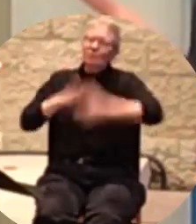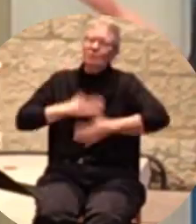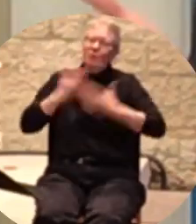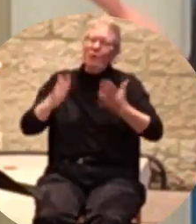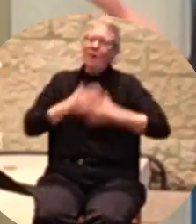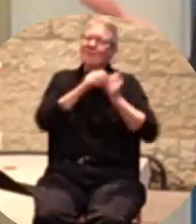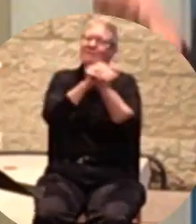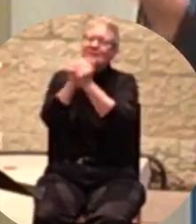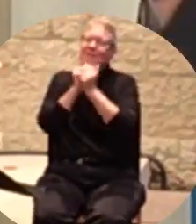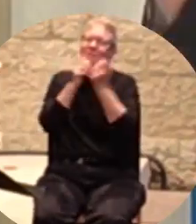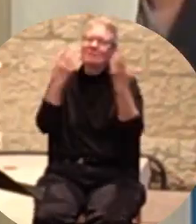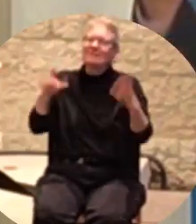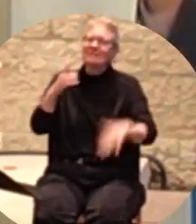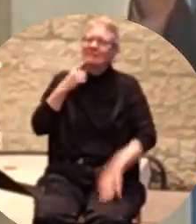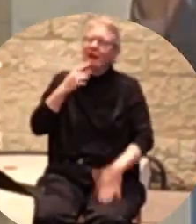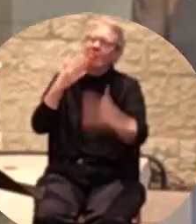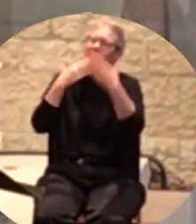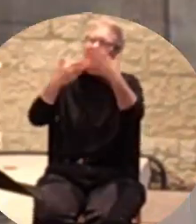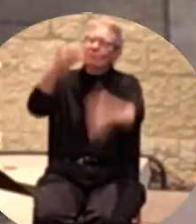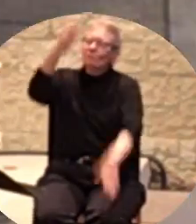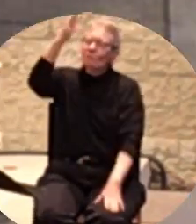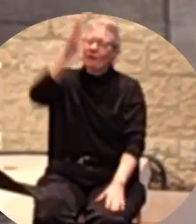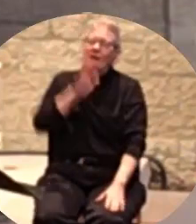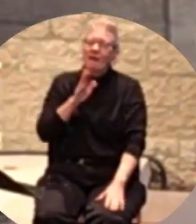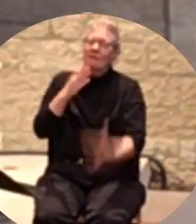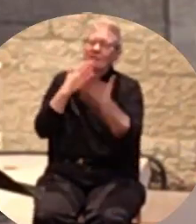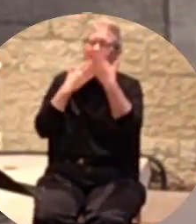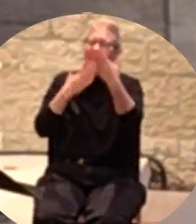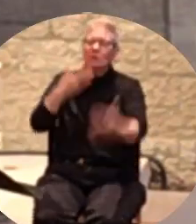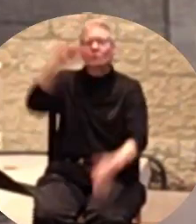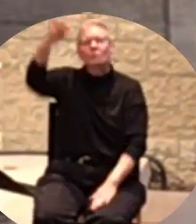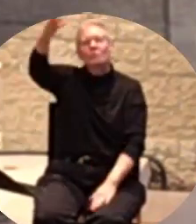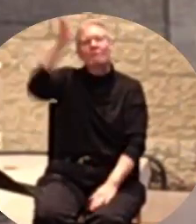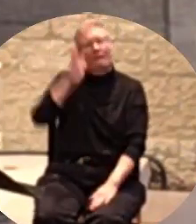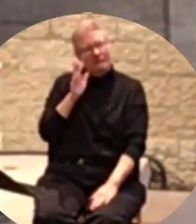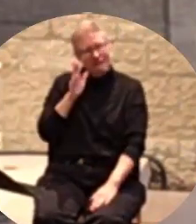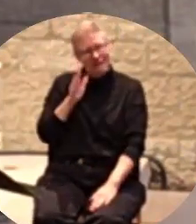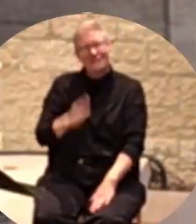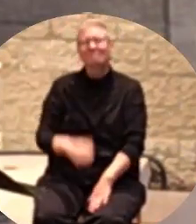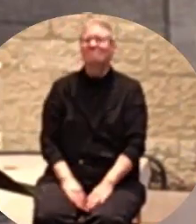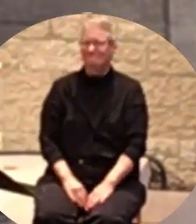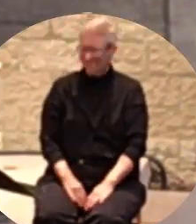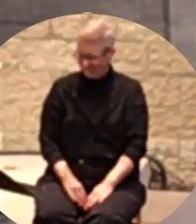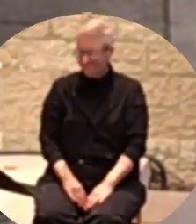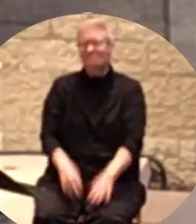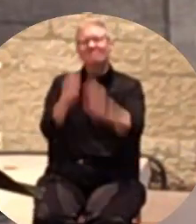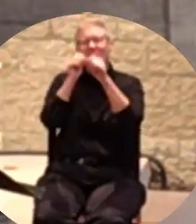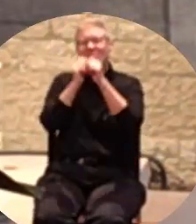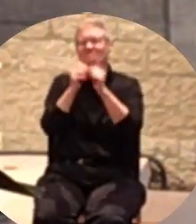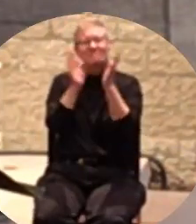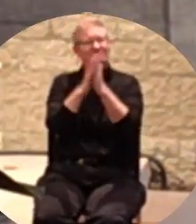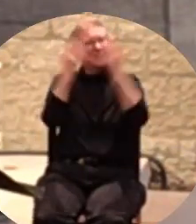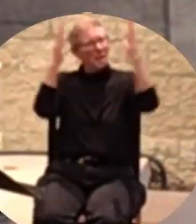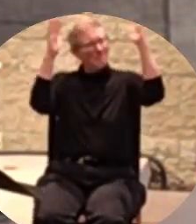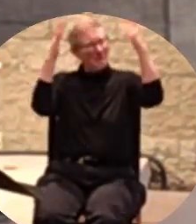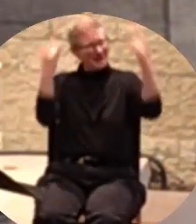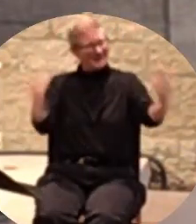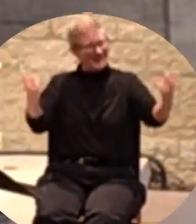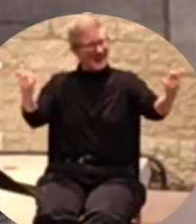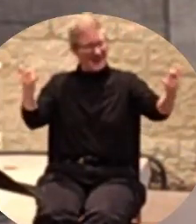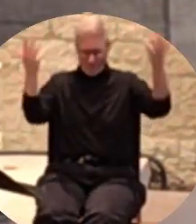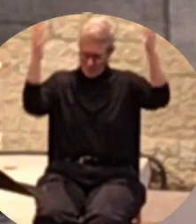you, God. Thank you, God. Thank you, God. Let's applaud this day.